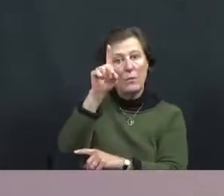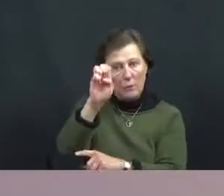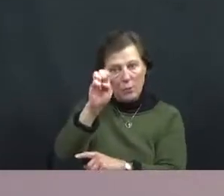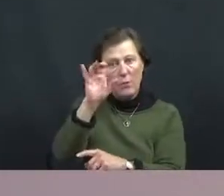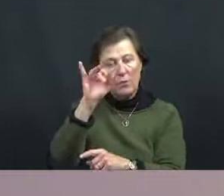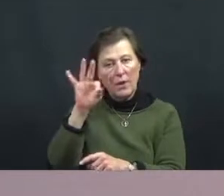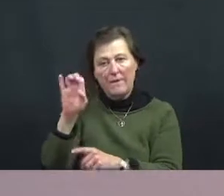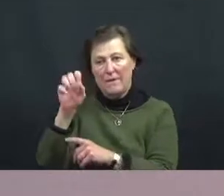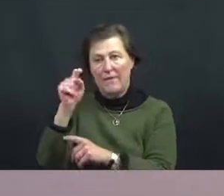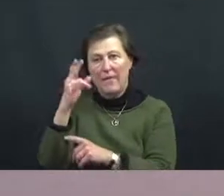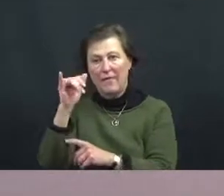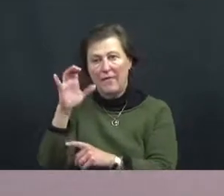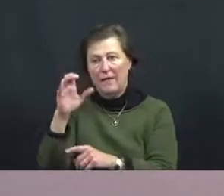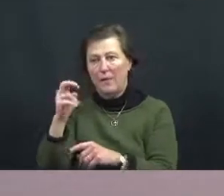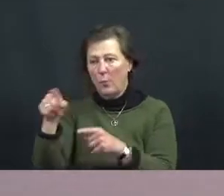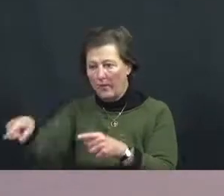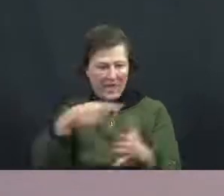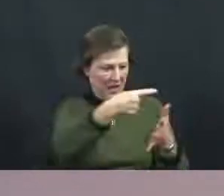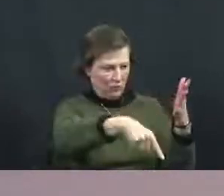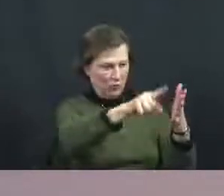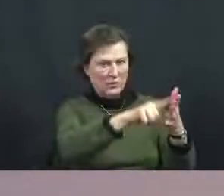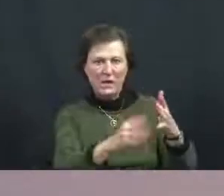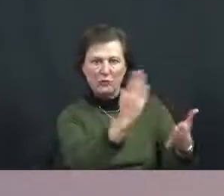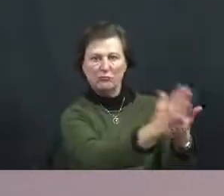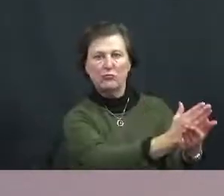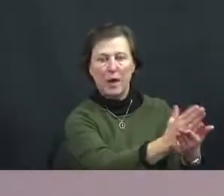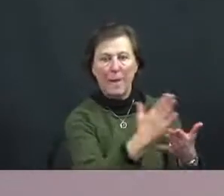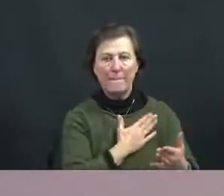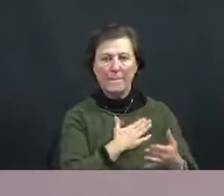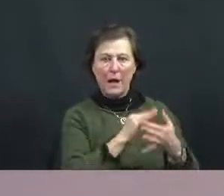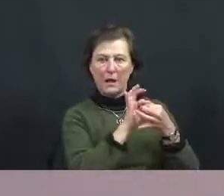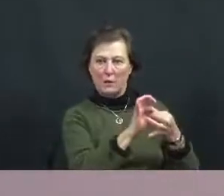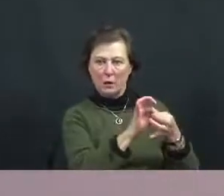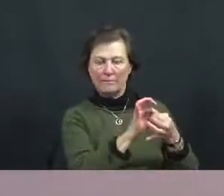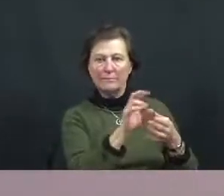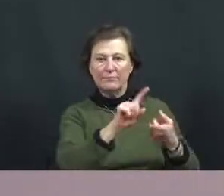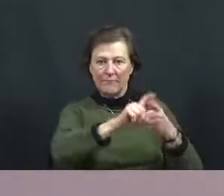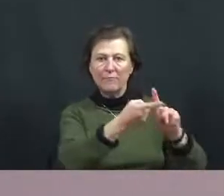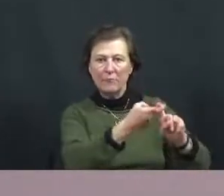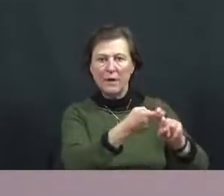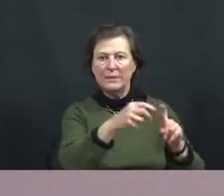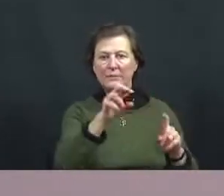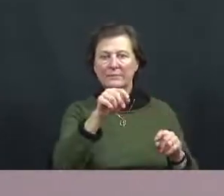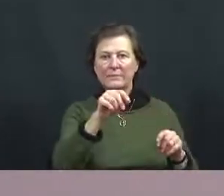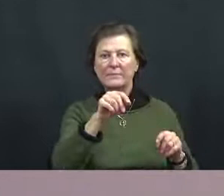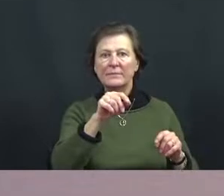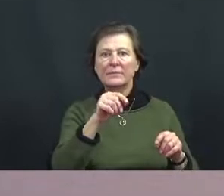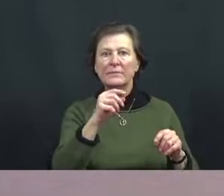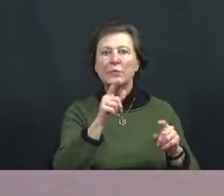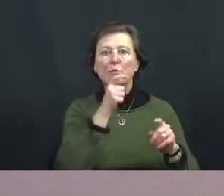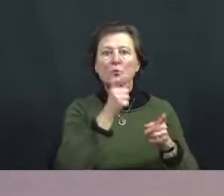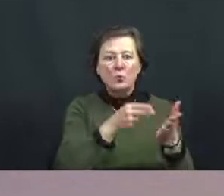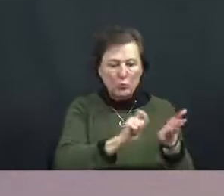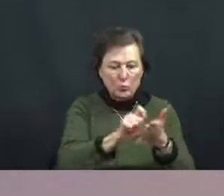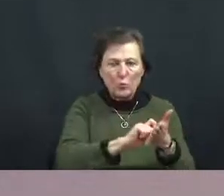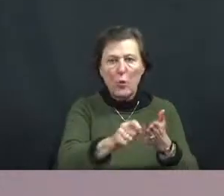my colleague Todd Eckloff for writing an honest book critiquing our